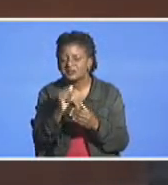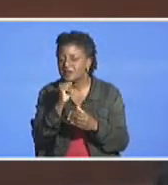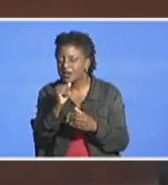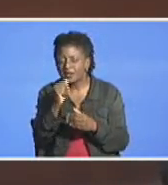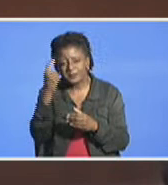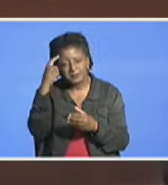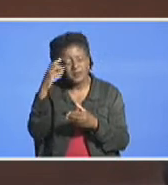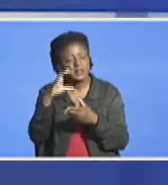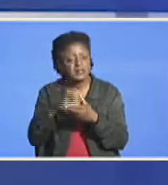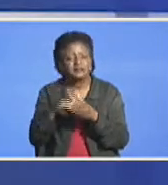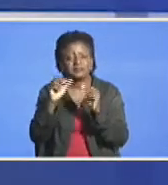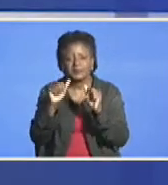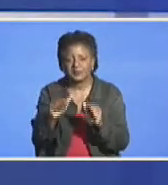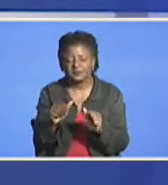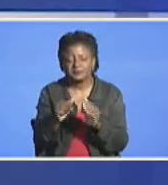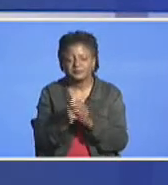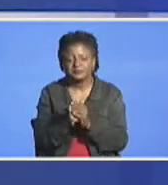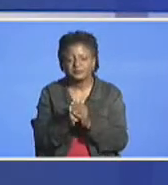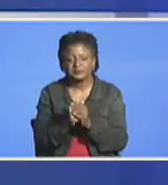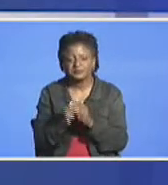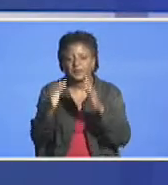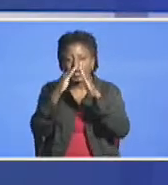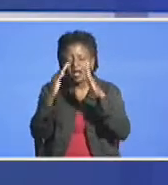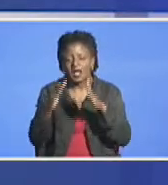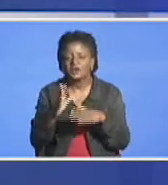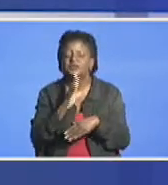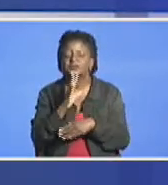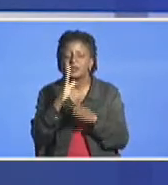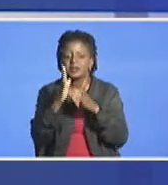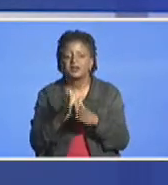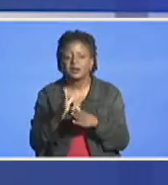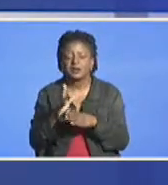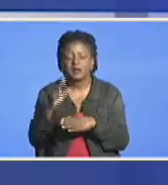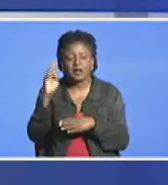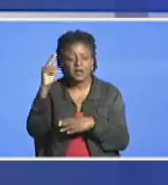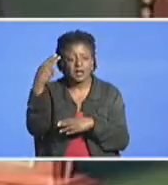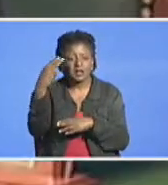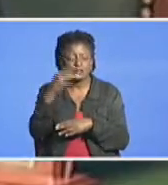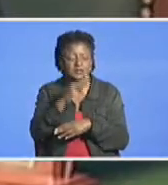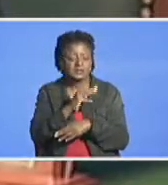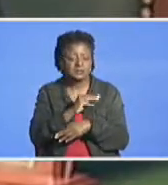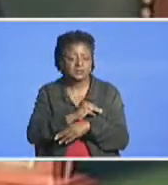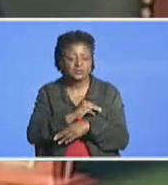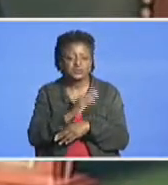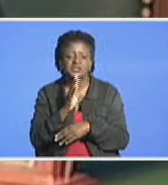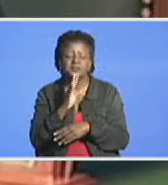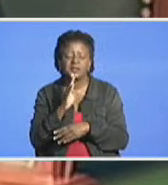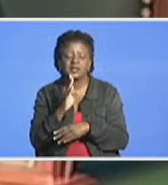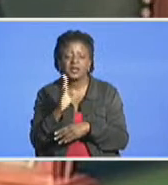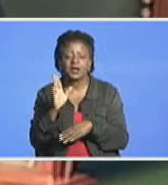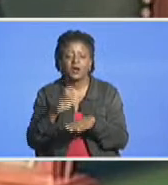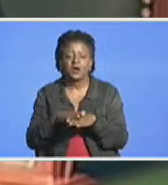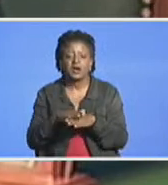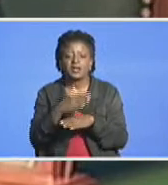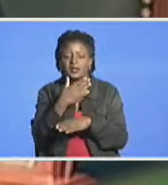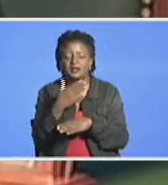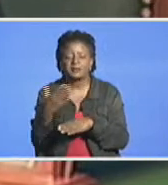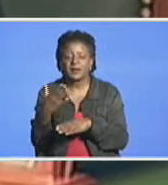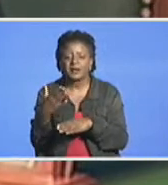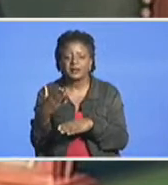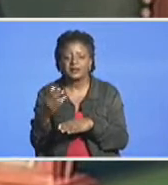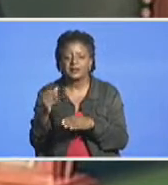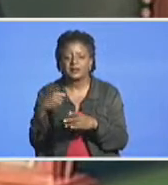unbelievable. Well, House Speaker, the Honourable Halson Moultrie, speaking out on an issue plaguing his